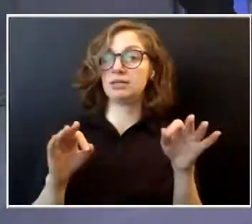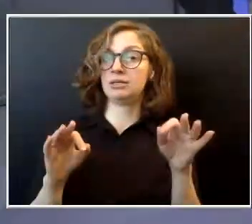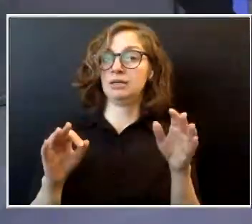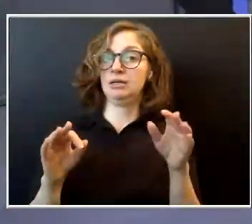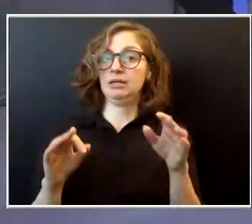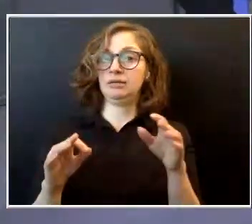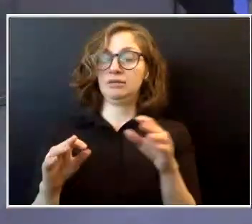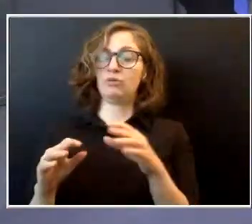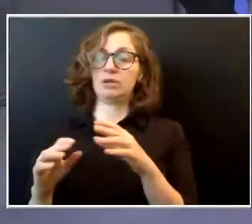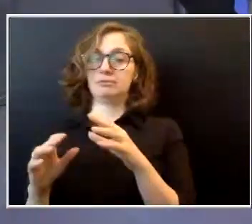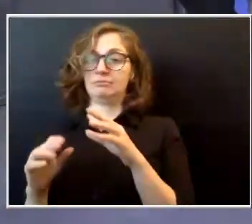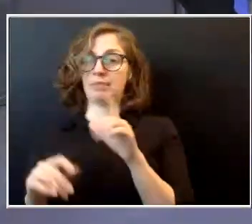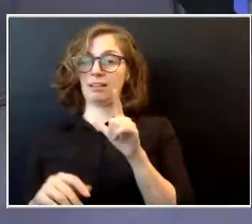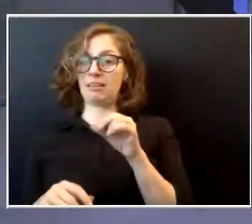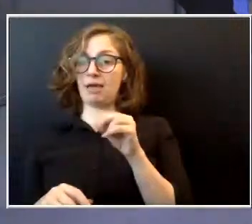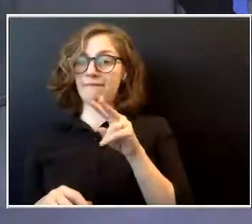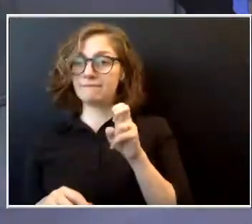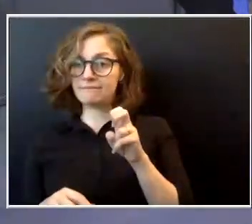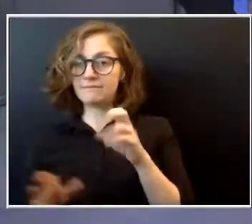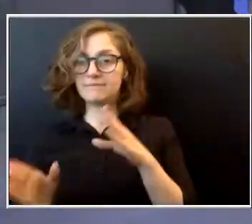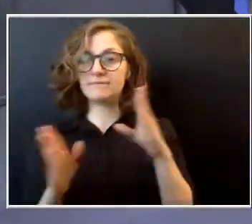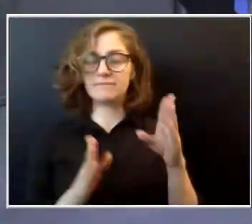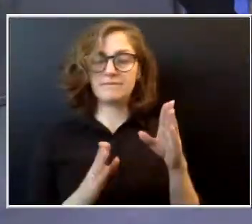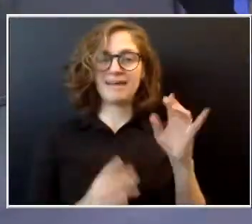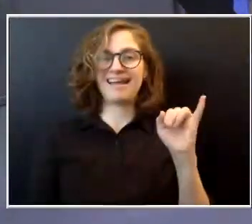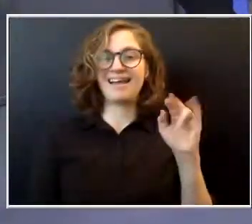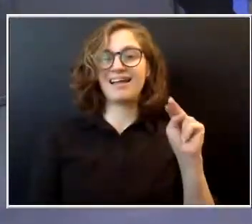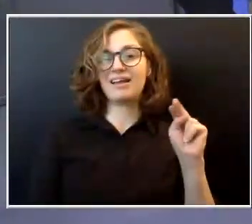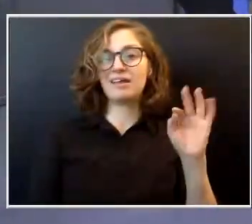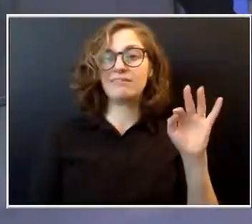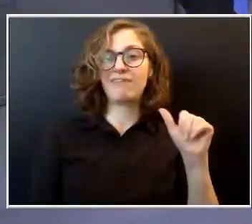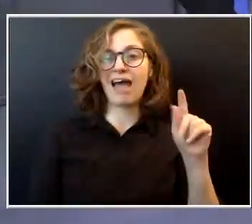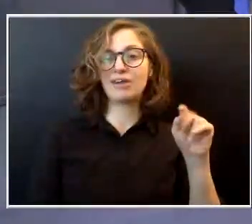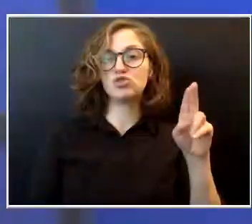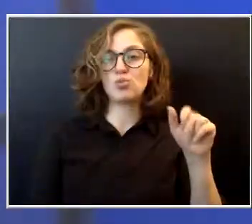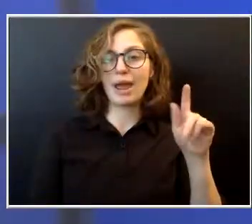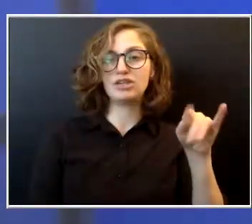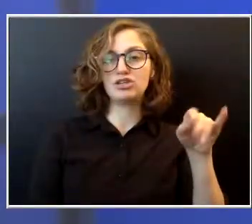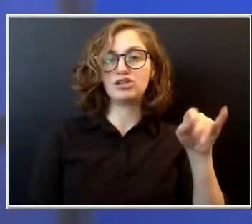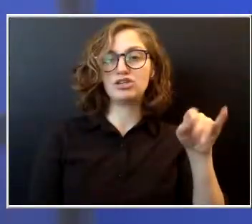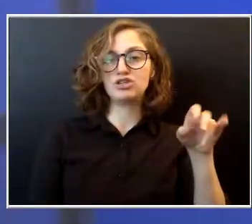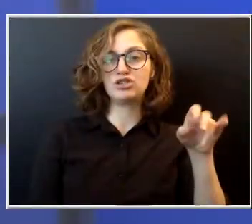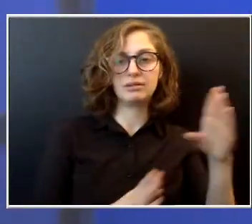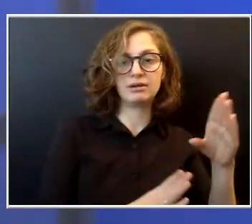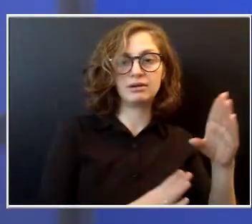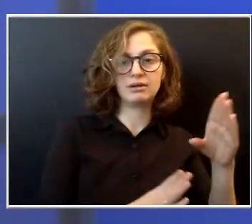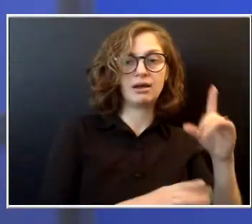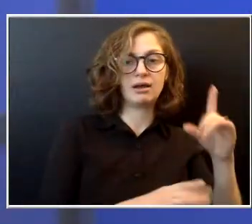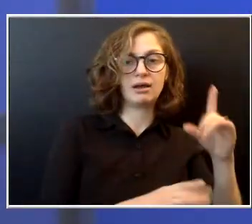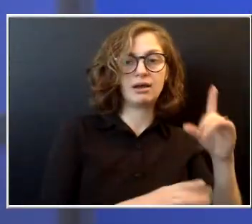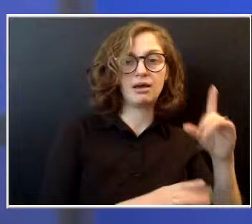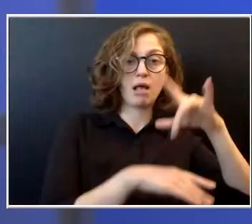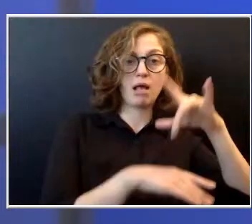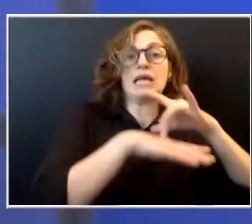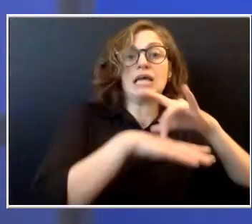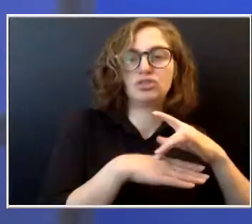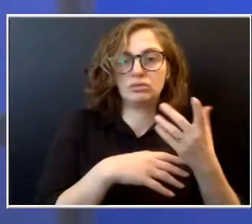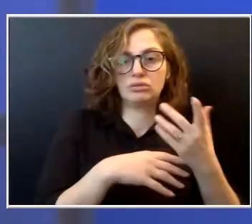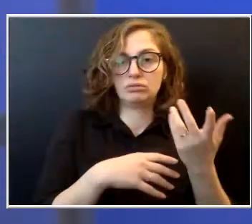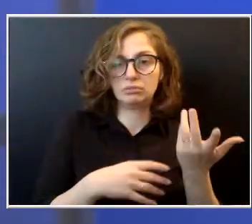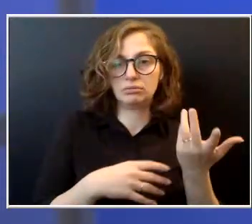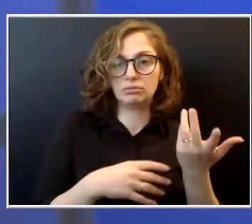love, infatuation, or something unhealthy? So I think that if love is just a